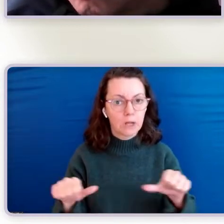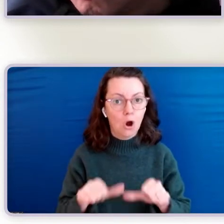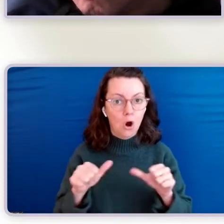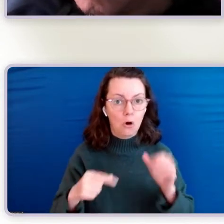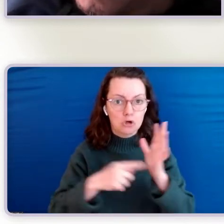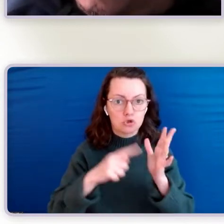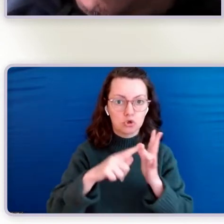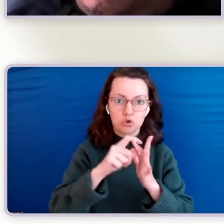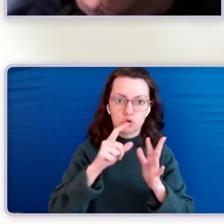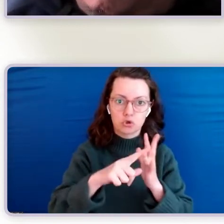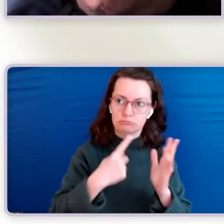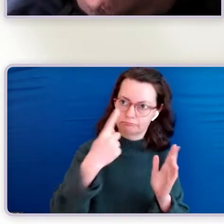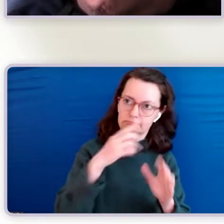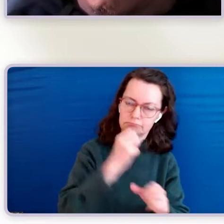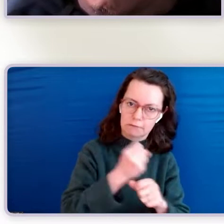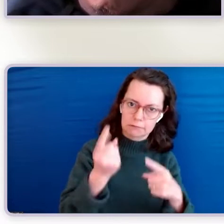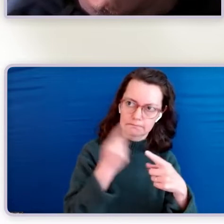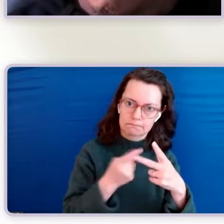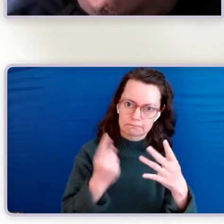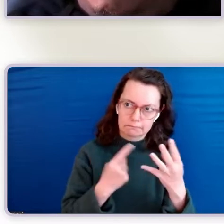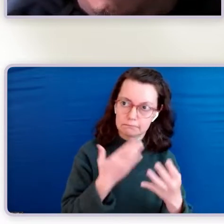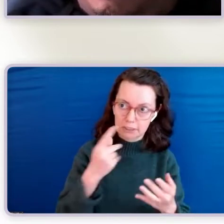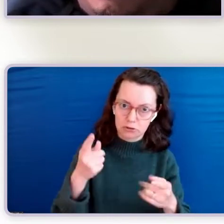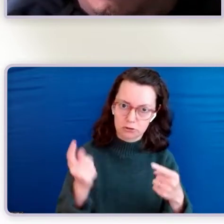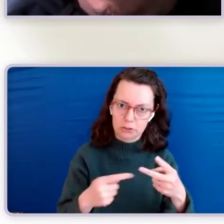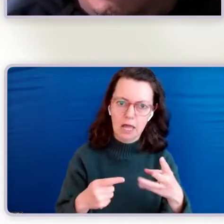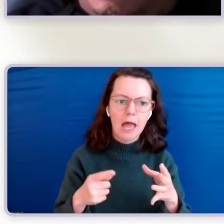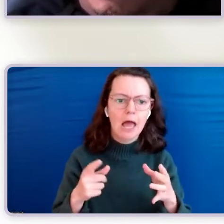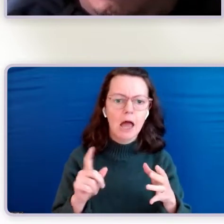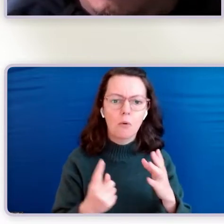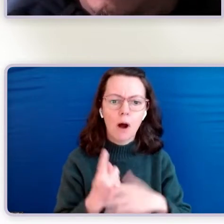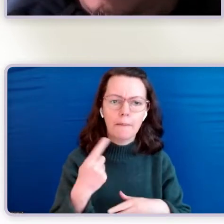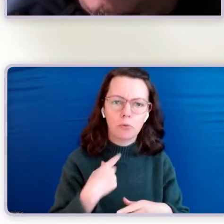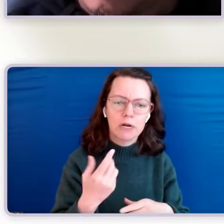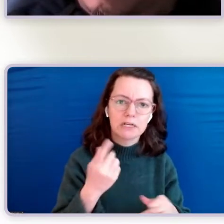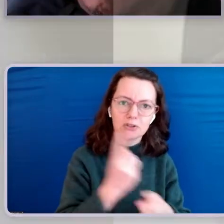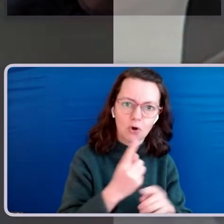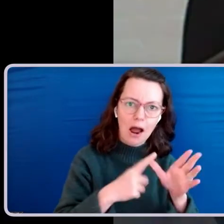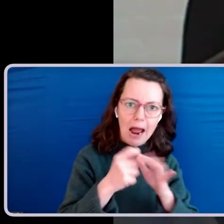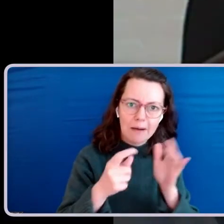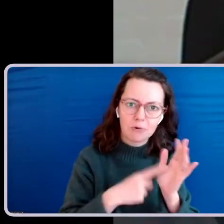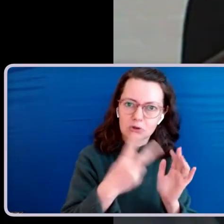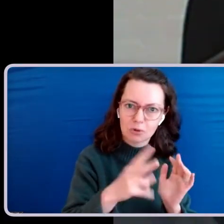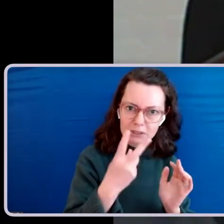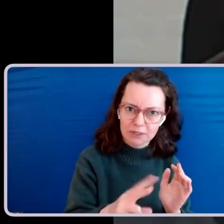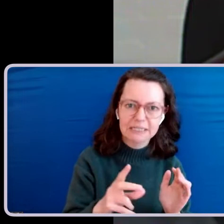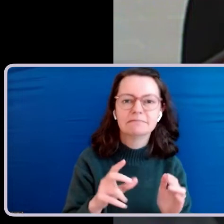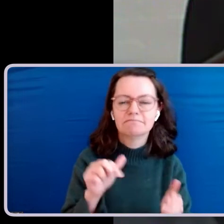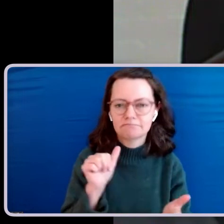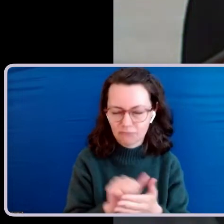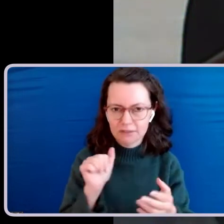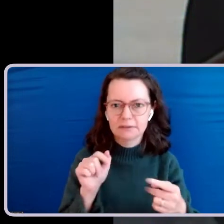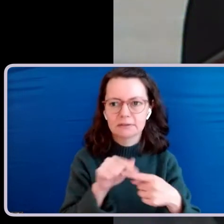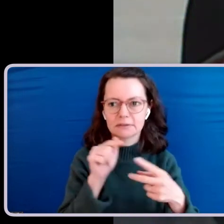government. I think it matches the to-do list that we got together in April 2020. I think it matches the to-do list that we got together in